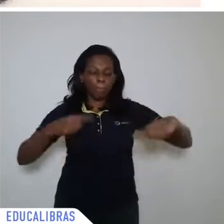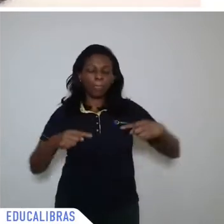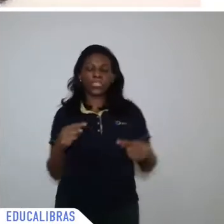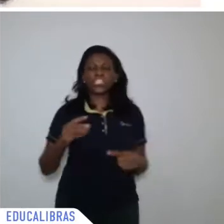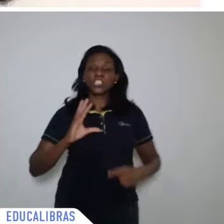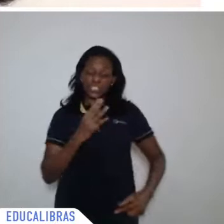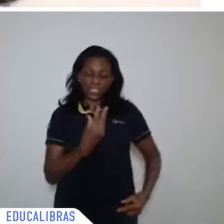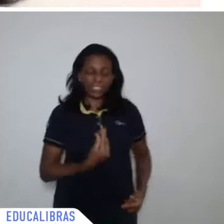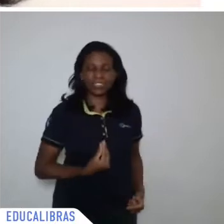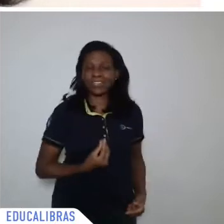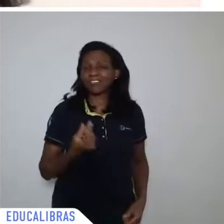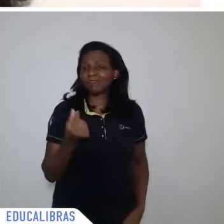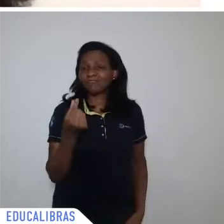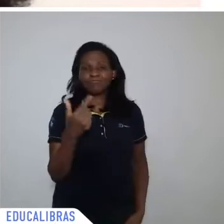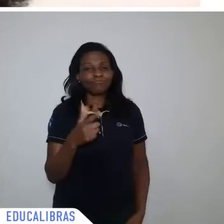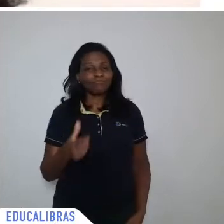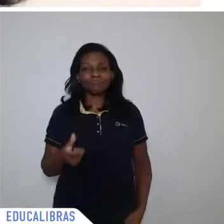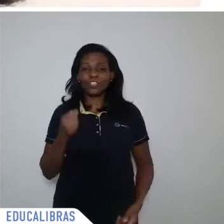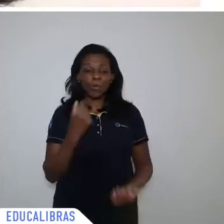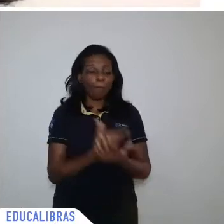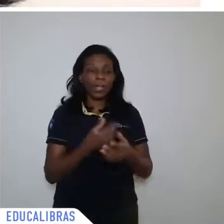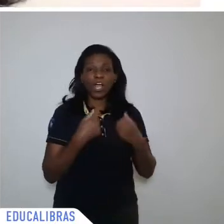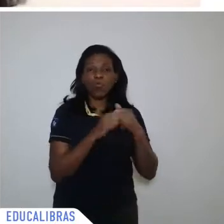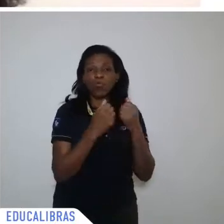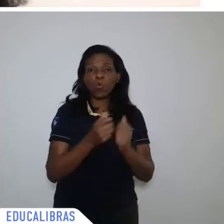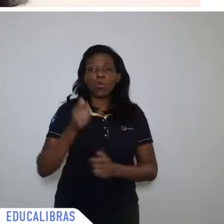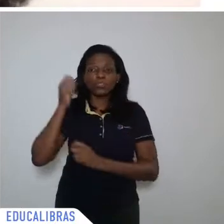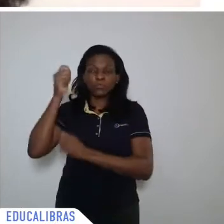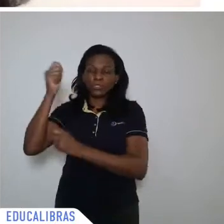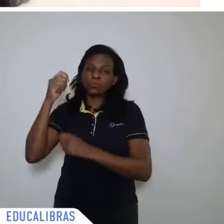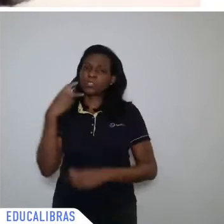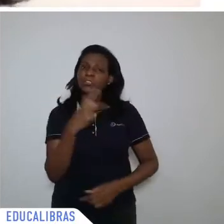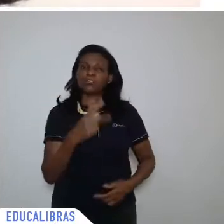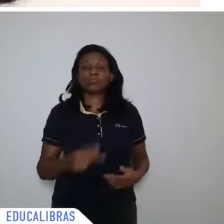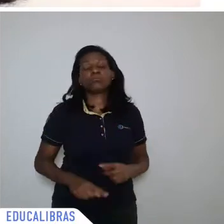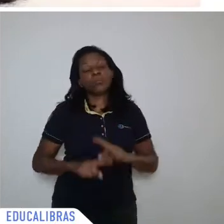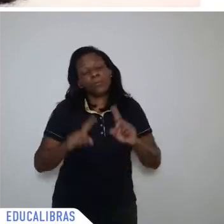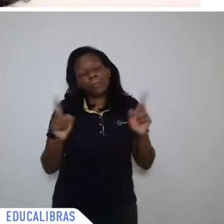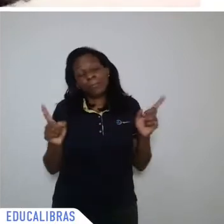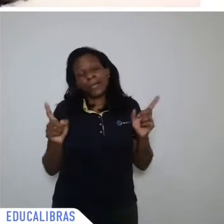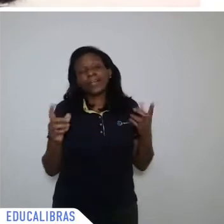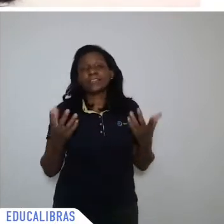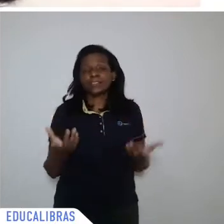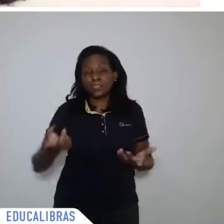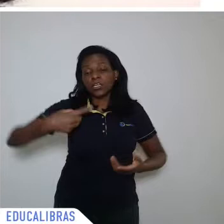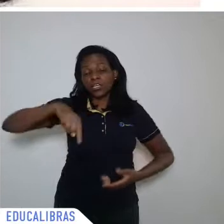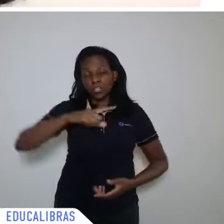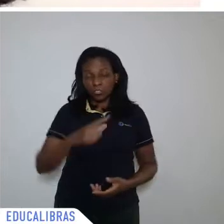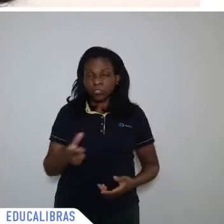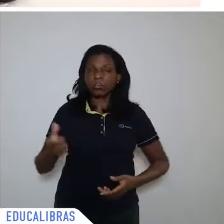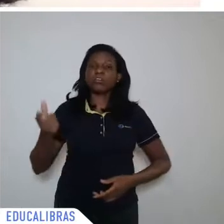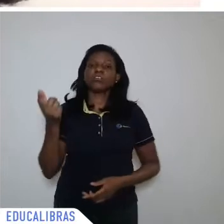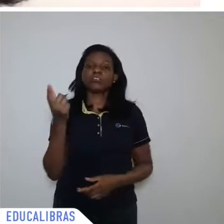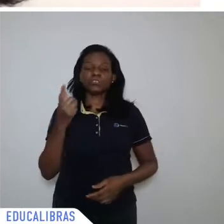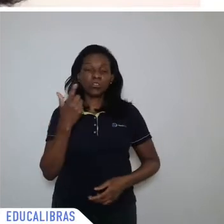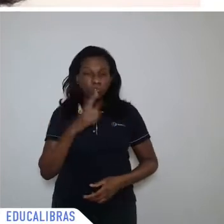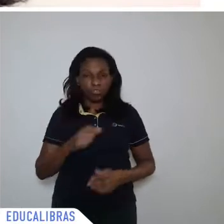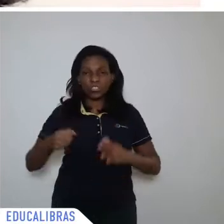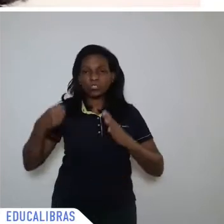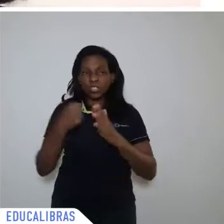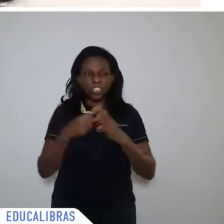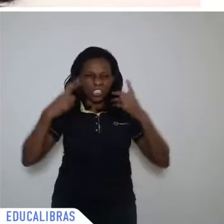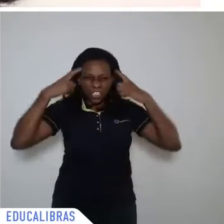candidates didn't even have the money for transportation to do work on their